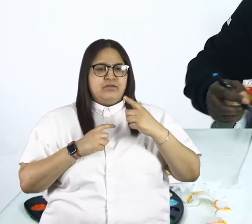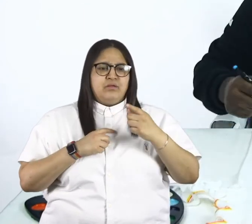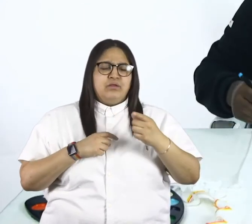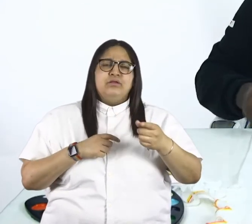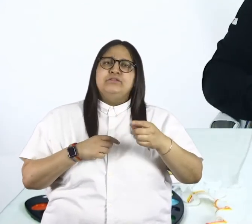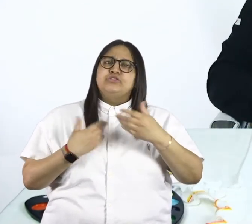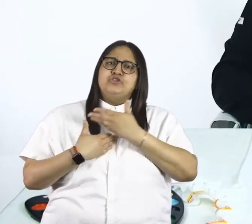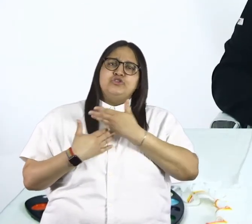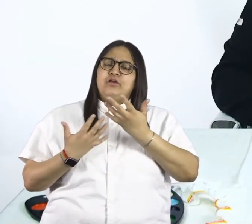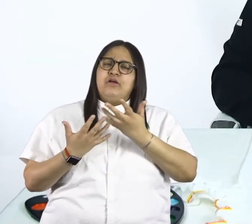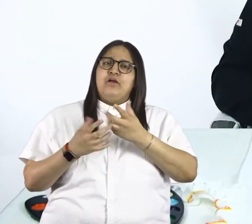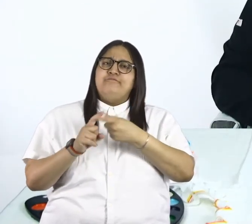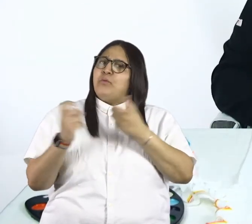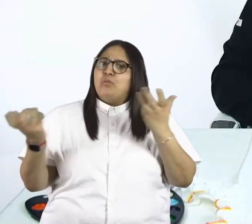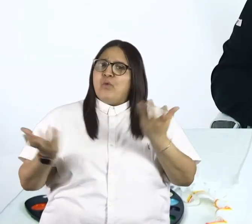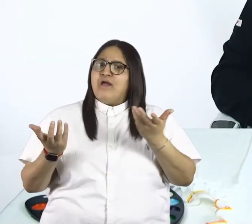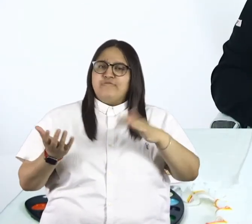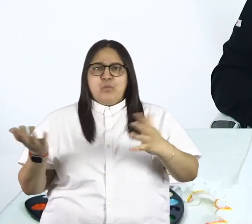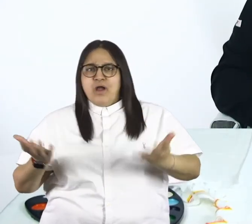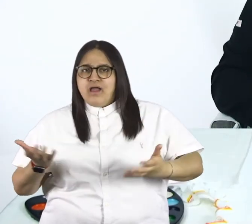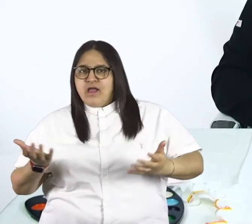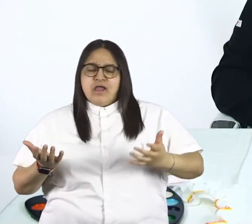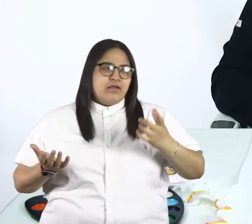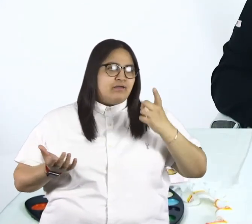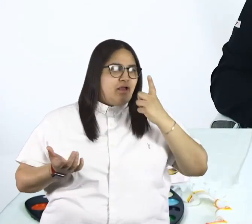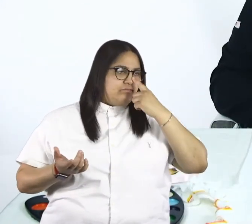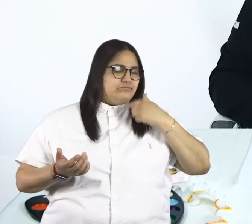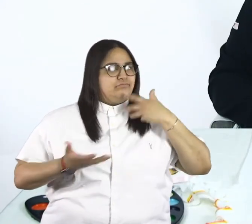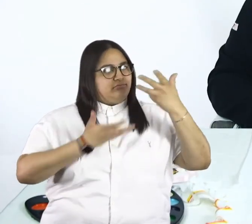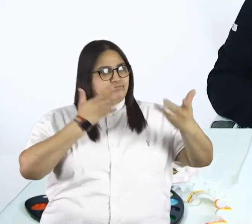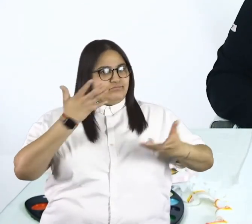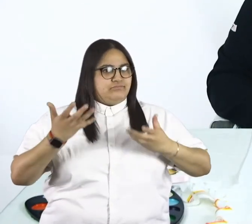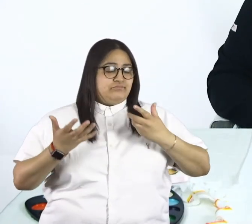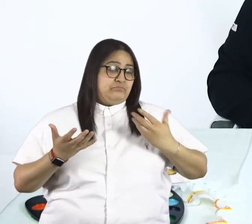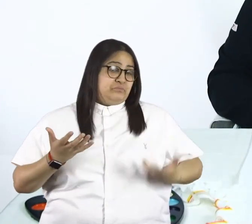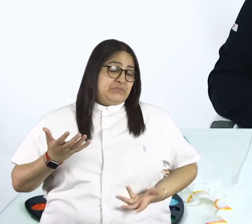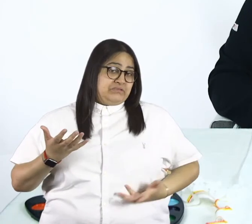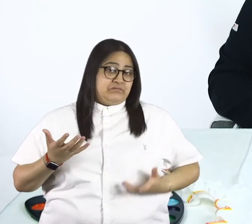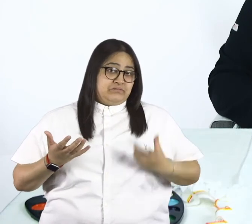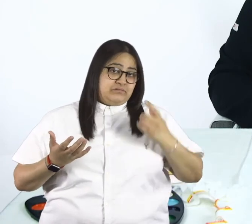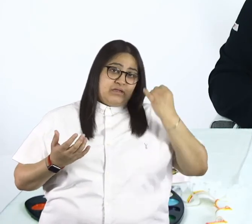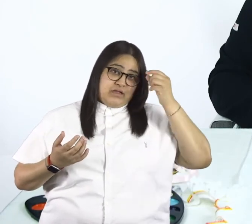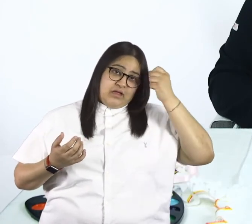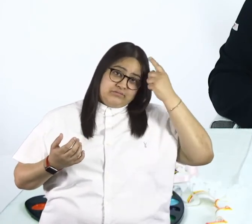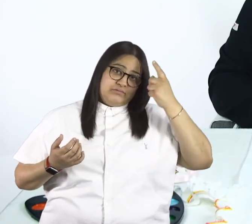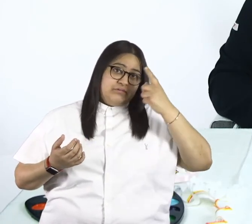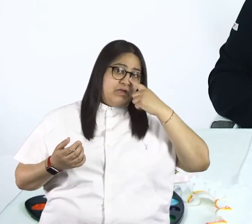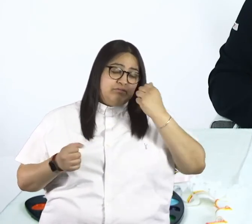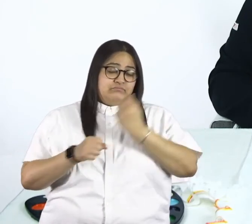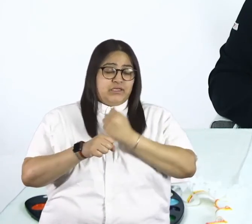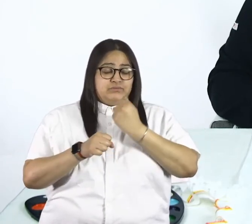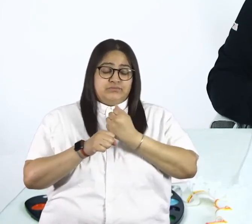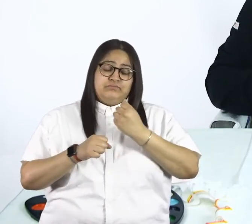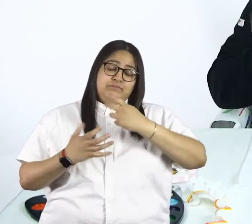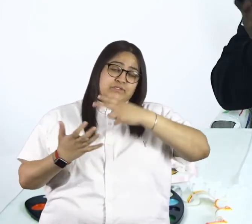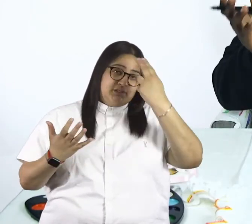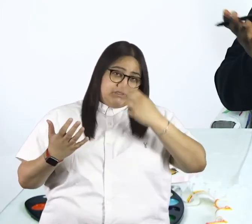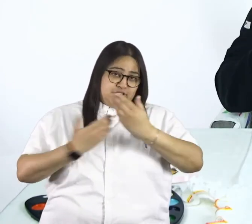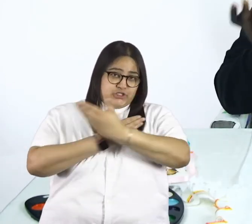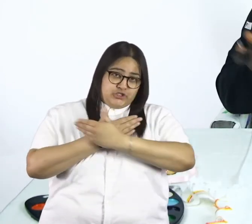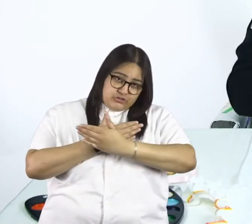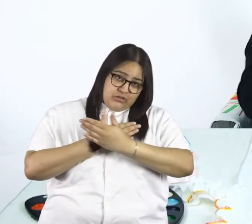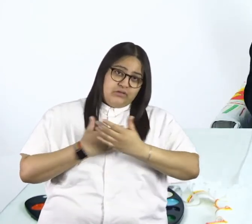from? And that in itself could probably maybe a business venture for you. creating festival t-shirts or t-shirts to